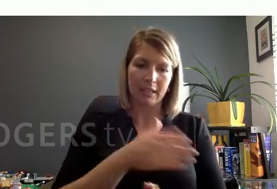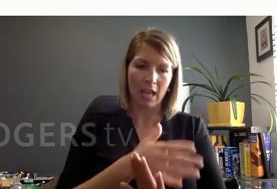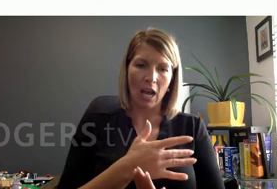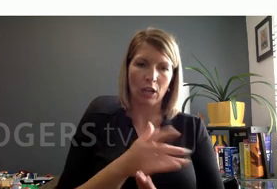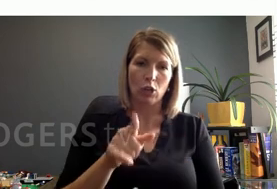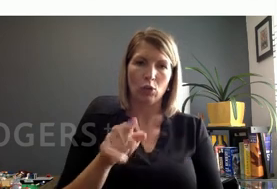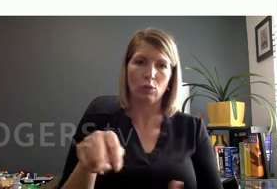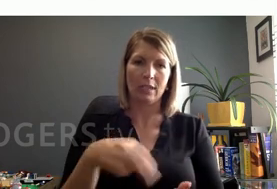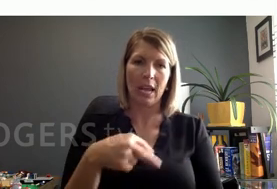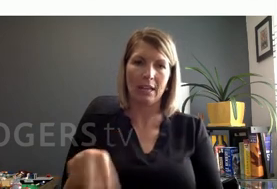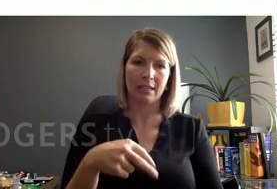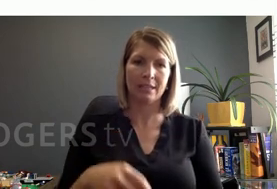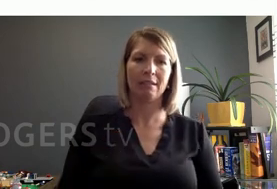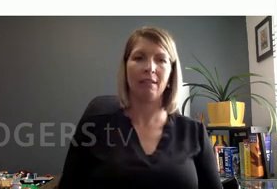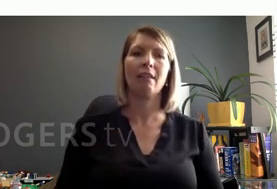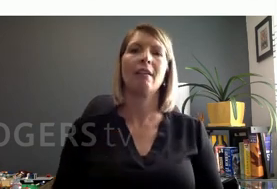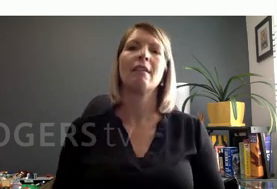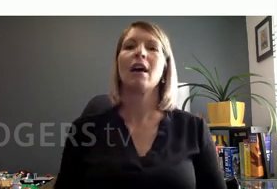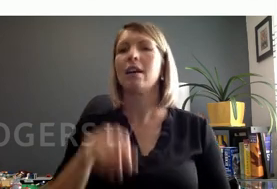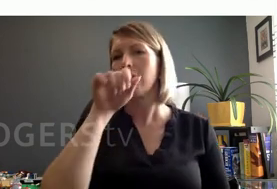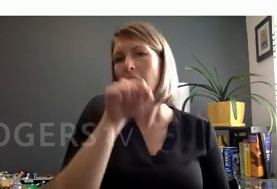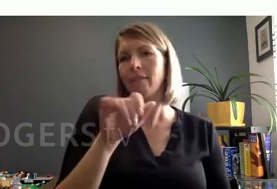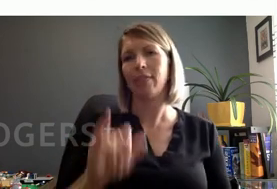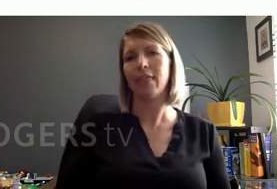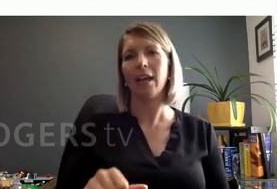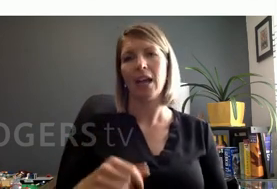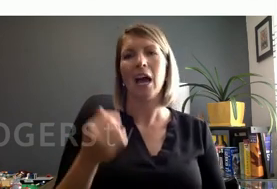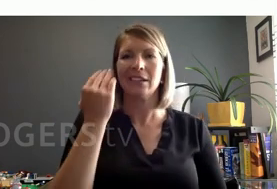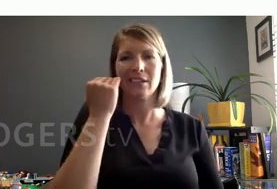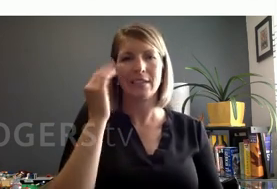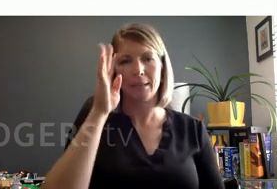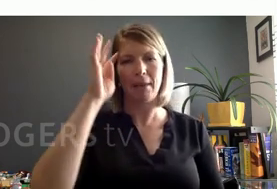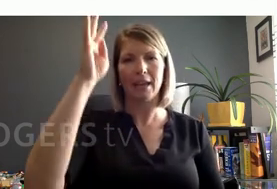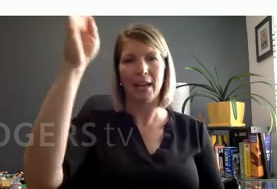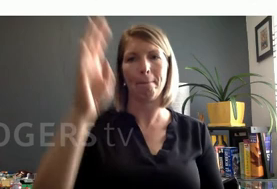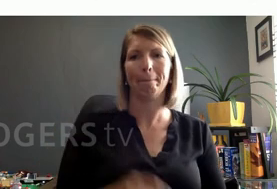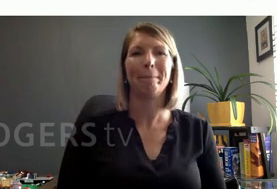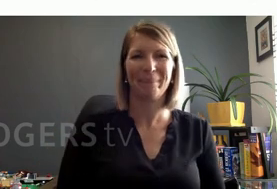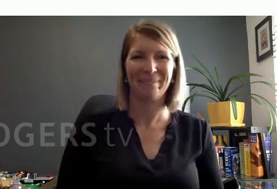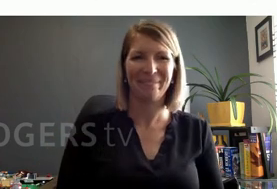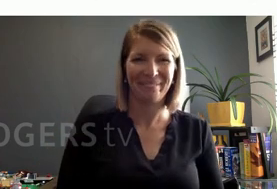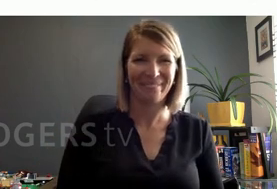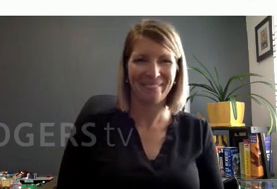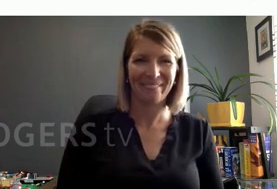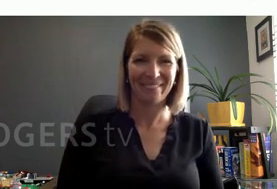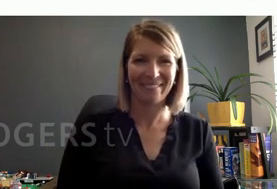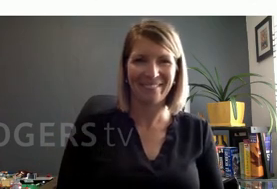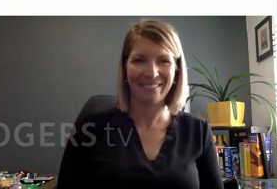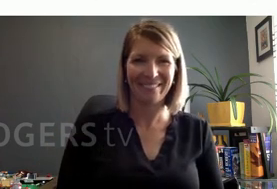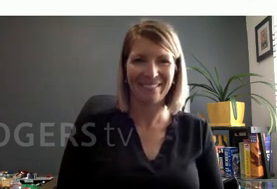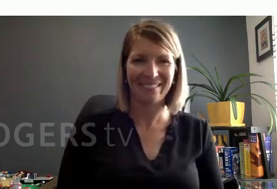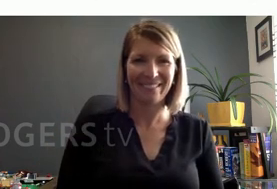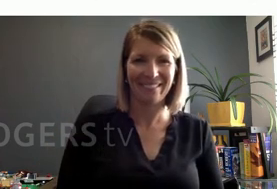first two. I never heard that last one. So thank you. Well, I just made that up. Very good. I love it. Creating on